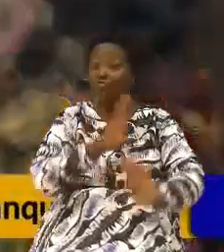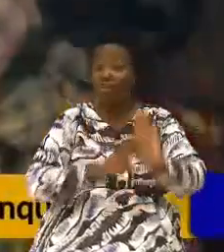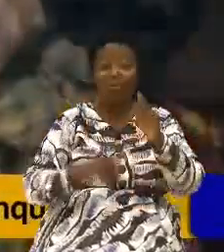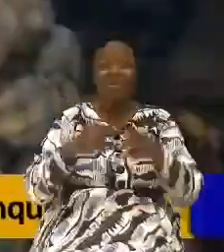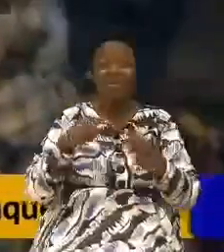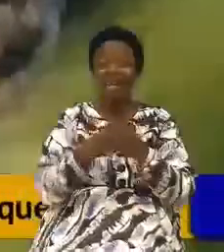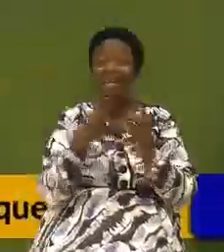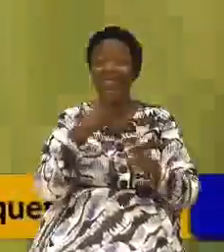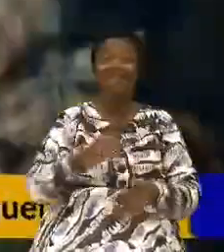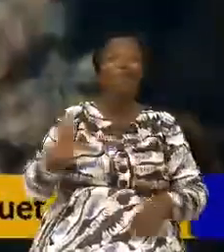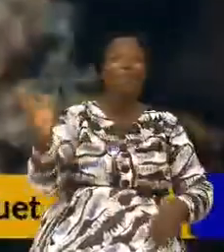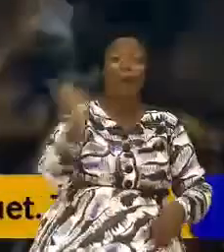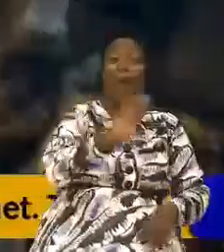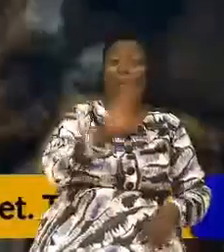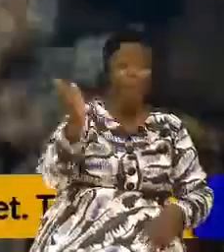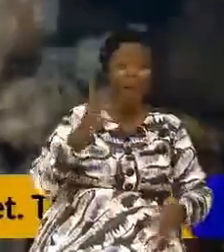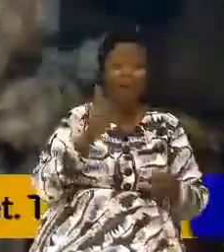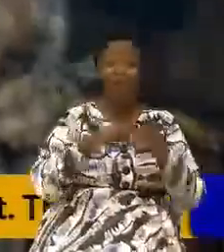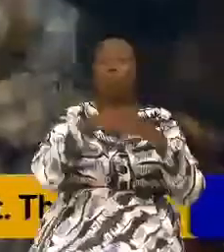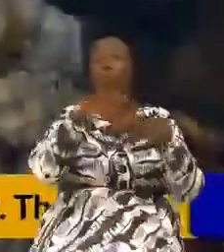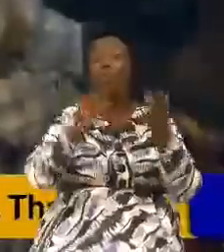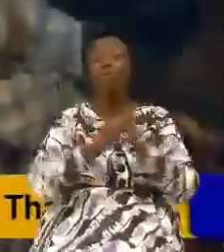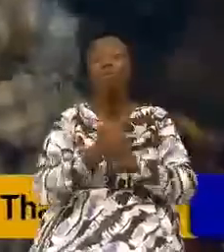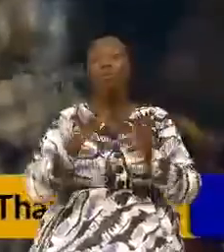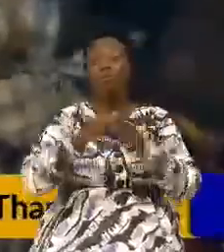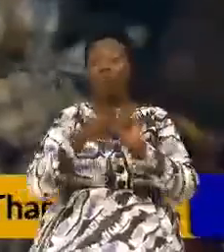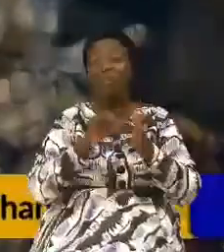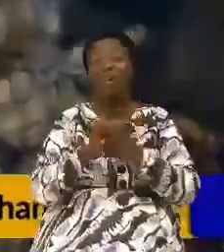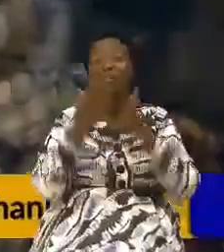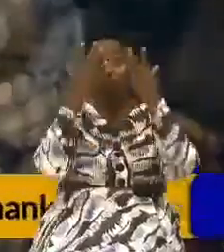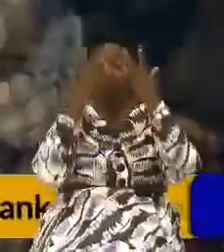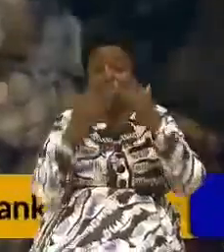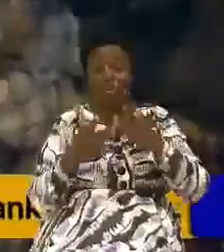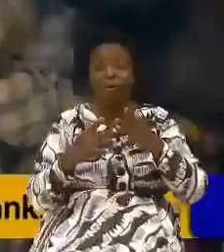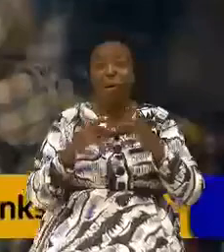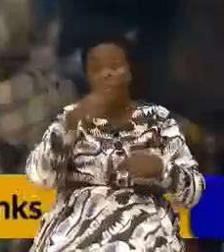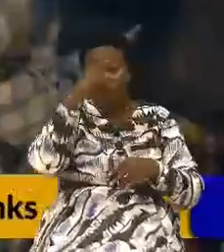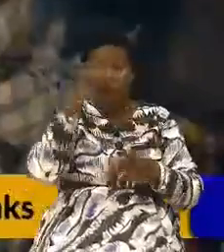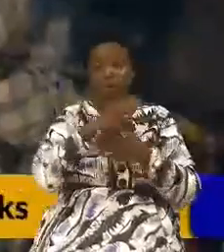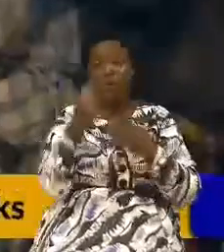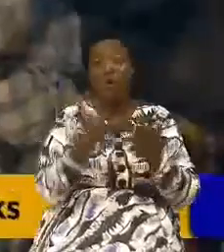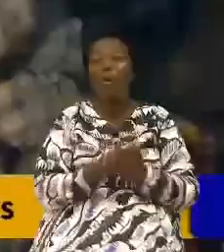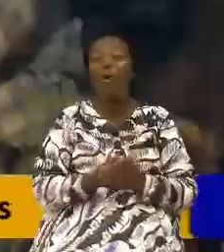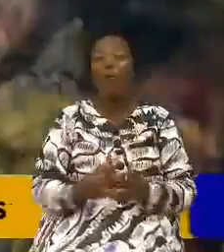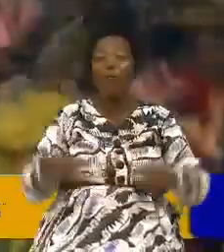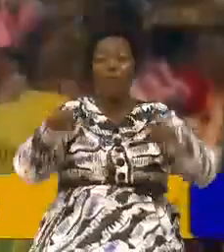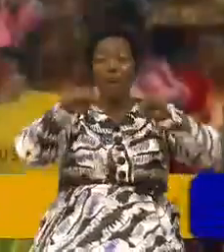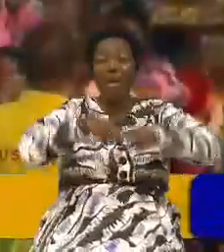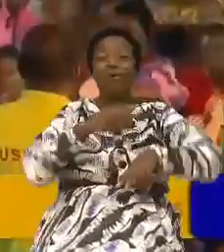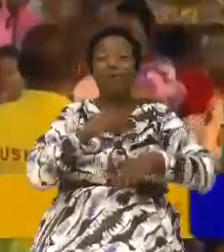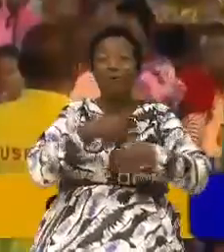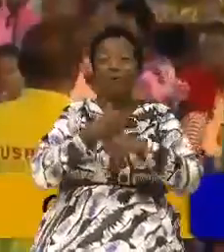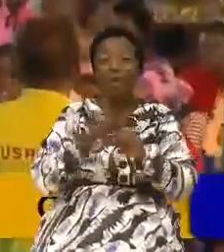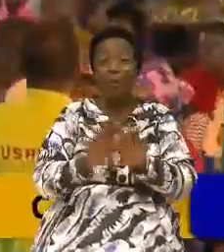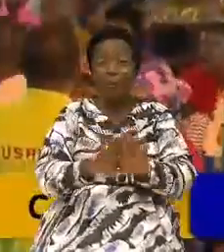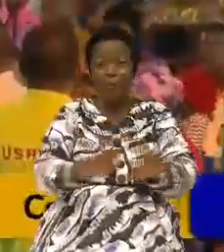valley. Every valley will be made plain. Today is my